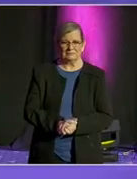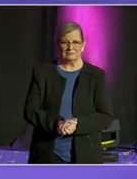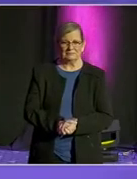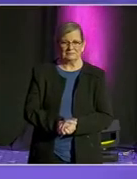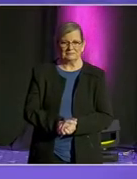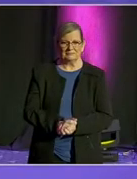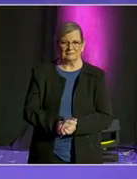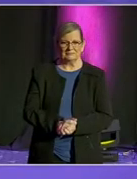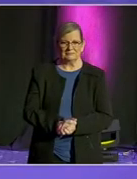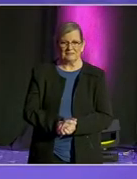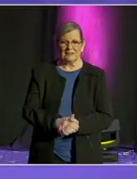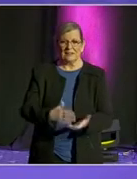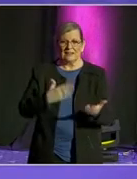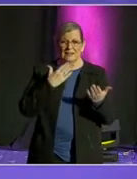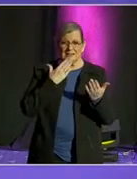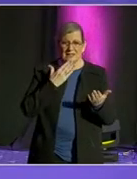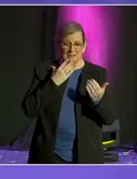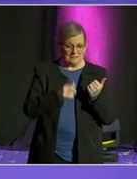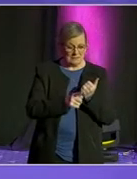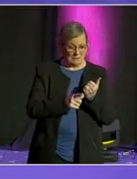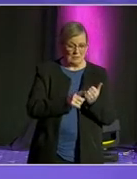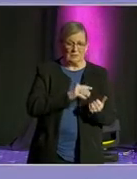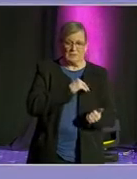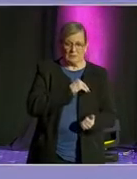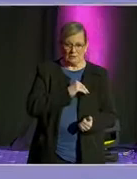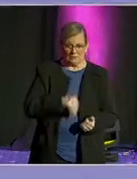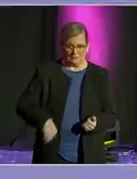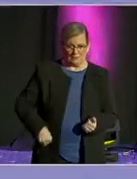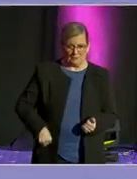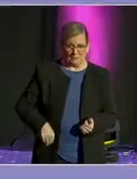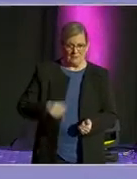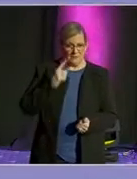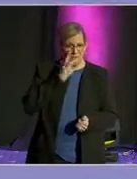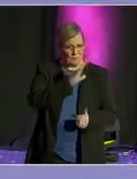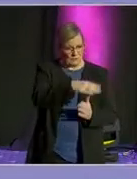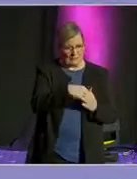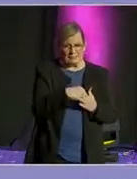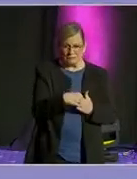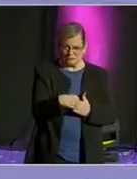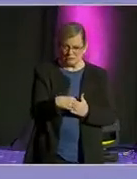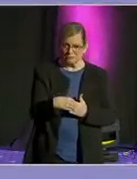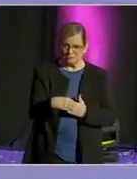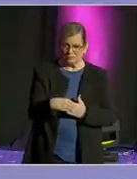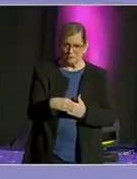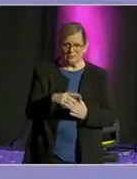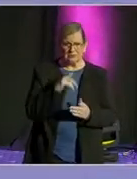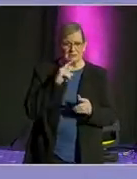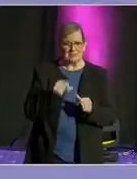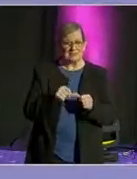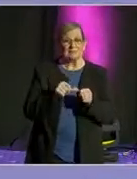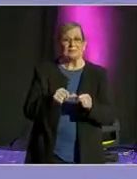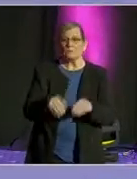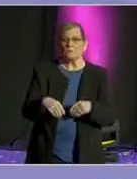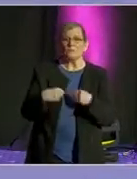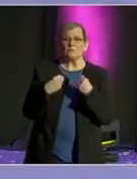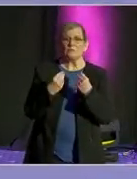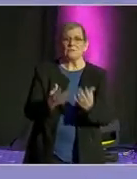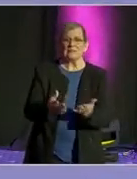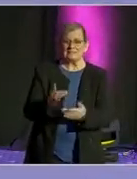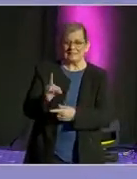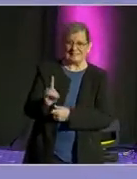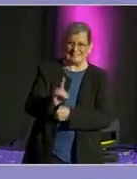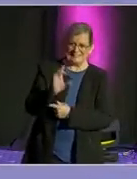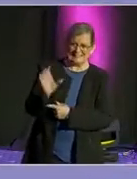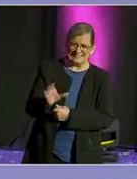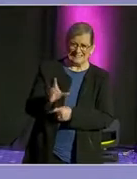Thank you, Deputy Mayor, for being here today and for your leadership and the guidance to continue to provide to the District of Columbia as well